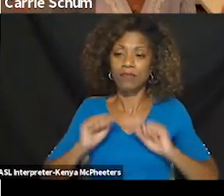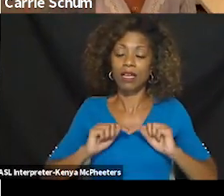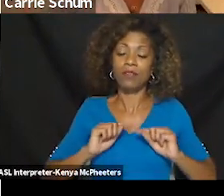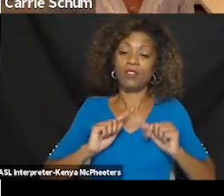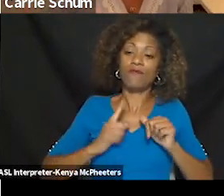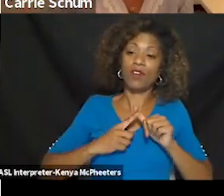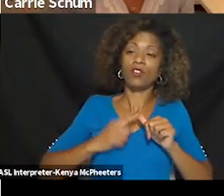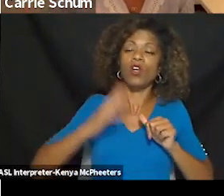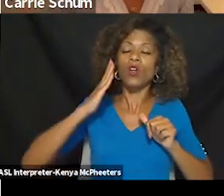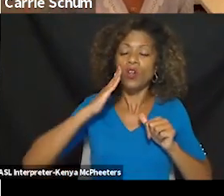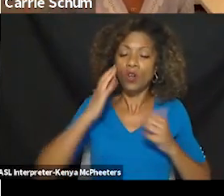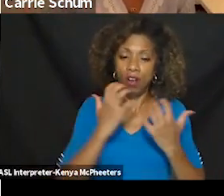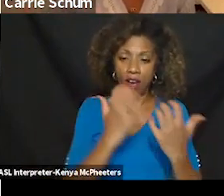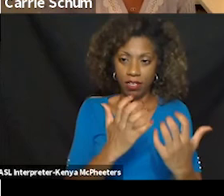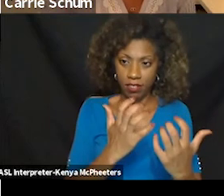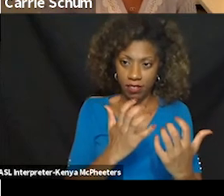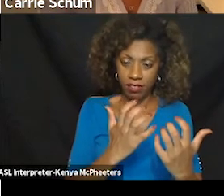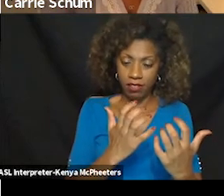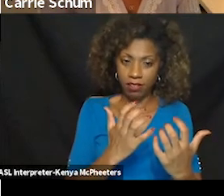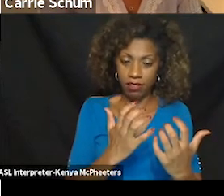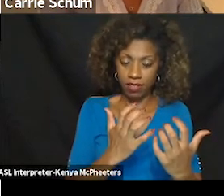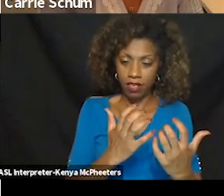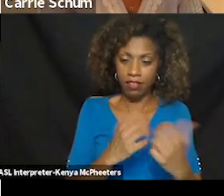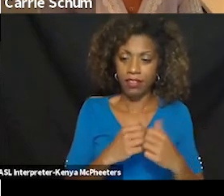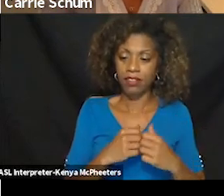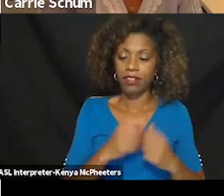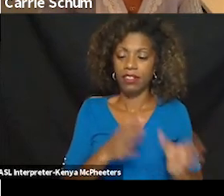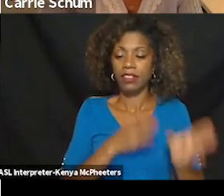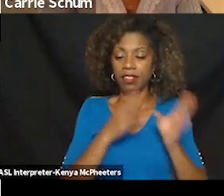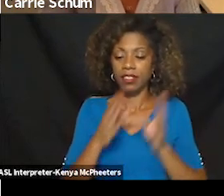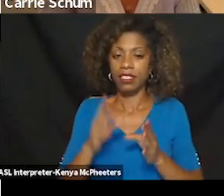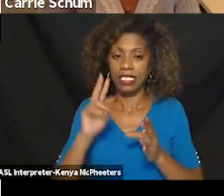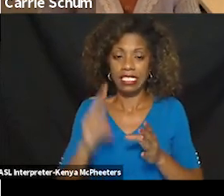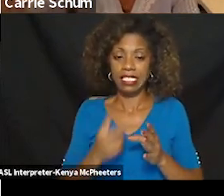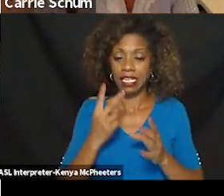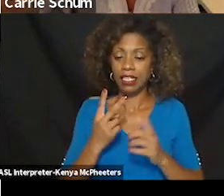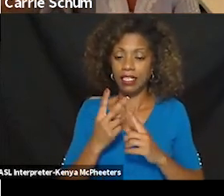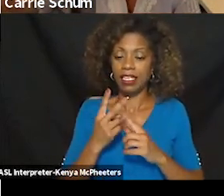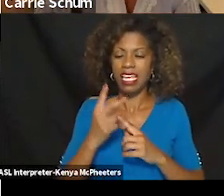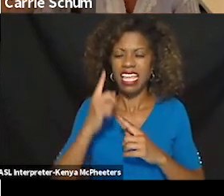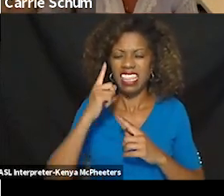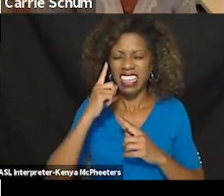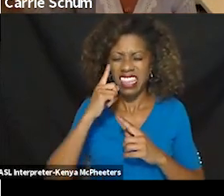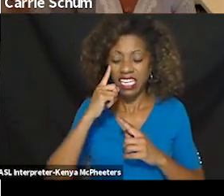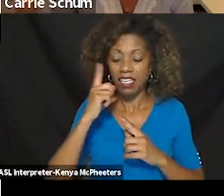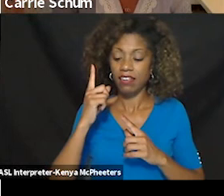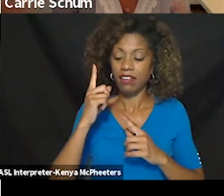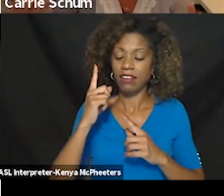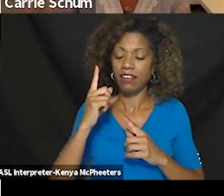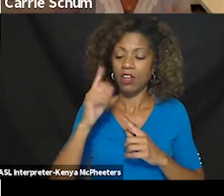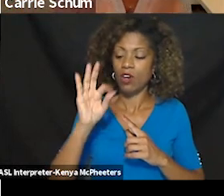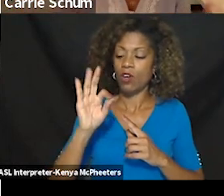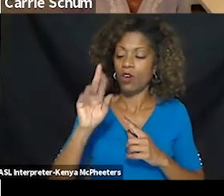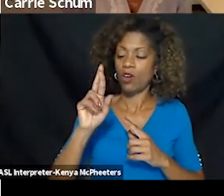give people frameworks. Think in flexible frameworks rather than dictates or even tools. Like we